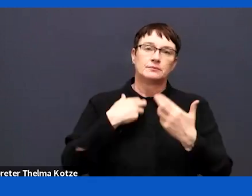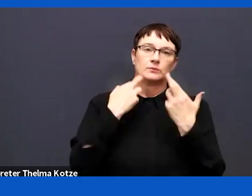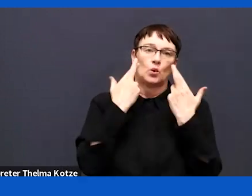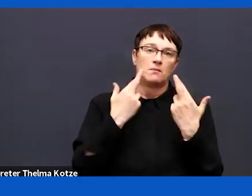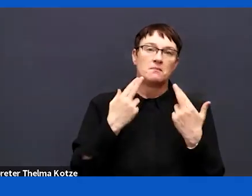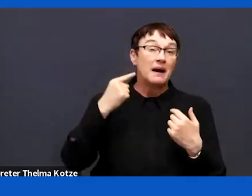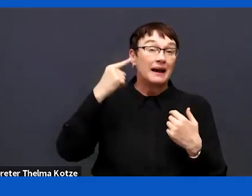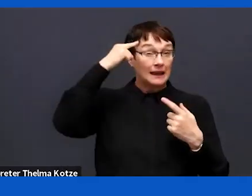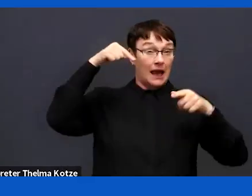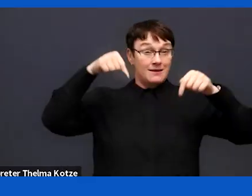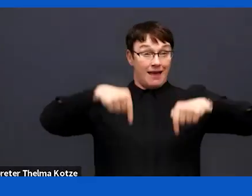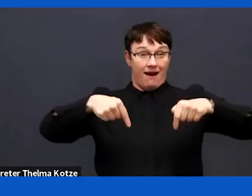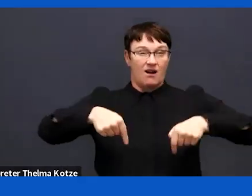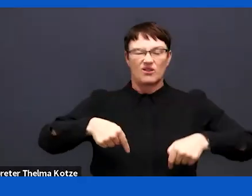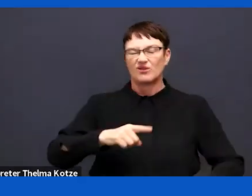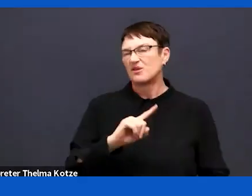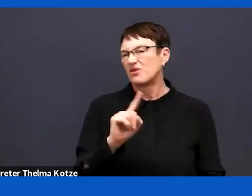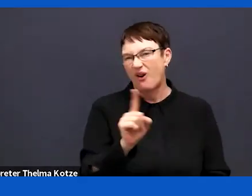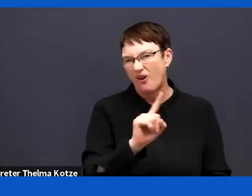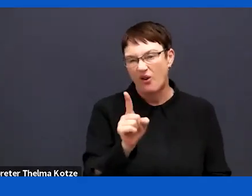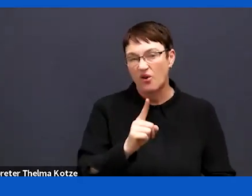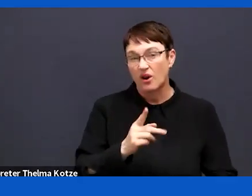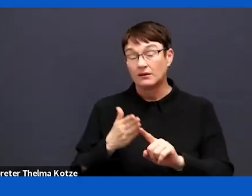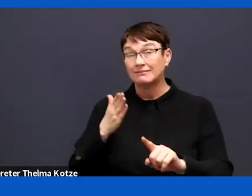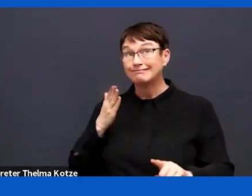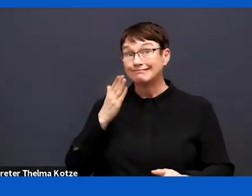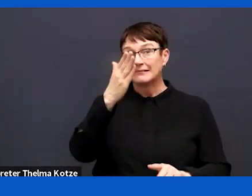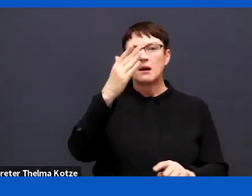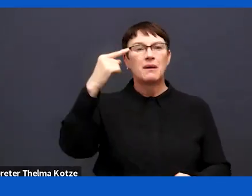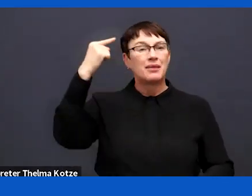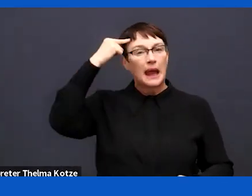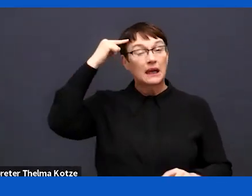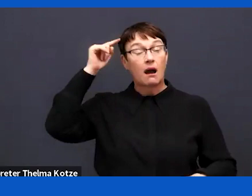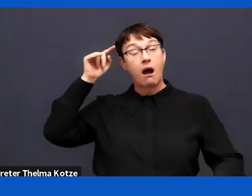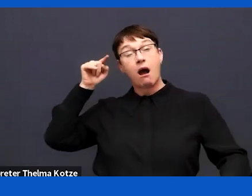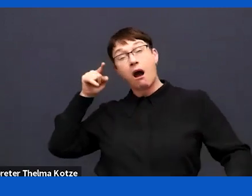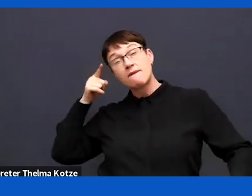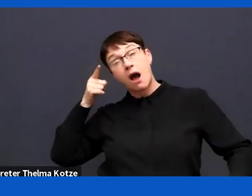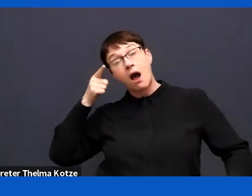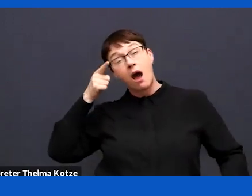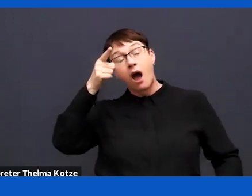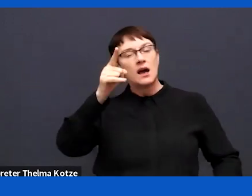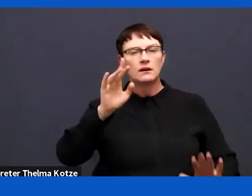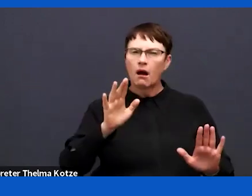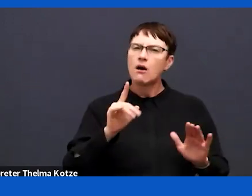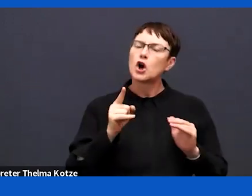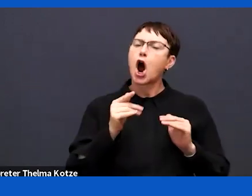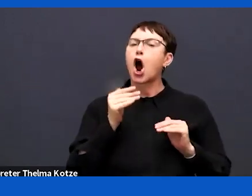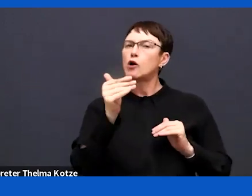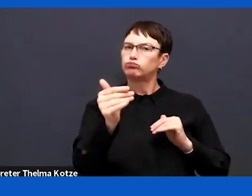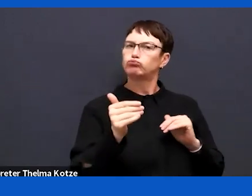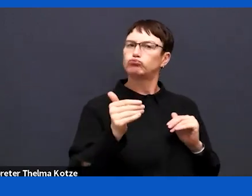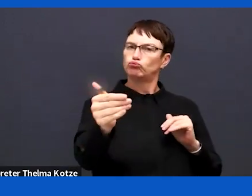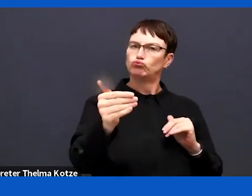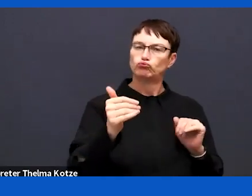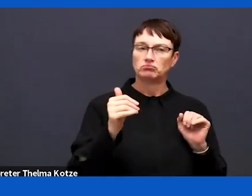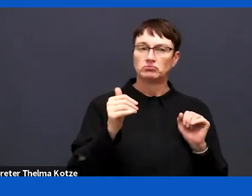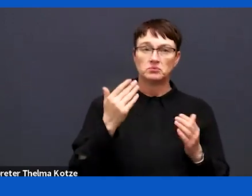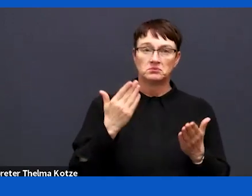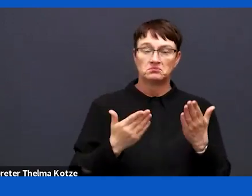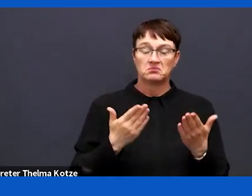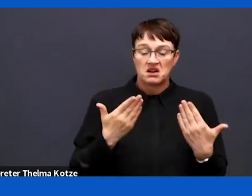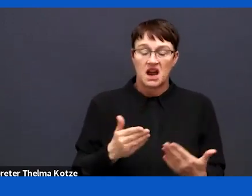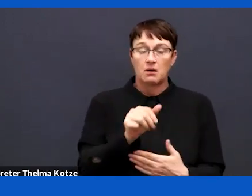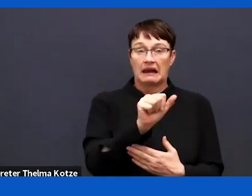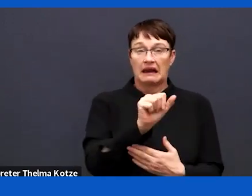know, we can massively reduce the time at the moment by using existing AI down to sort of 60%, maybe down as much